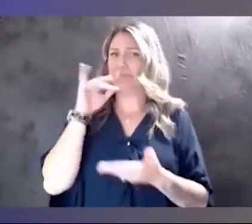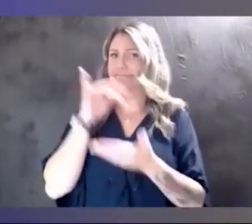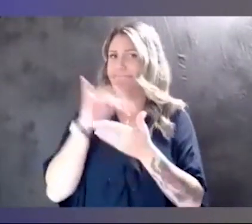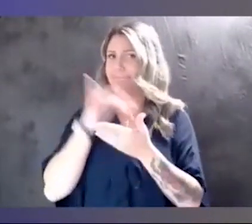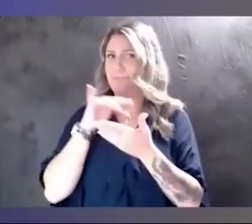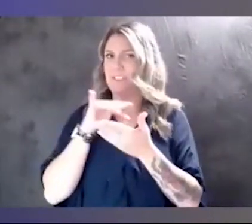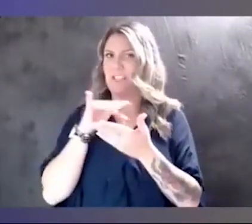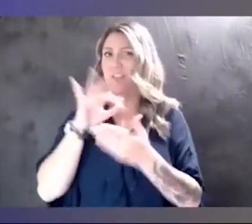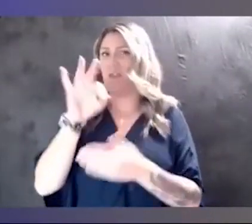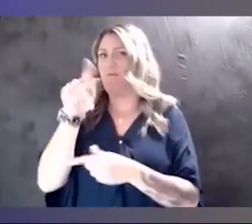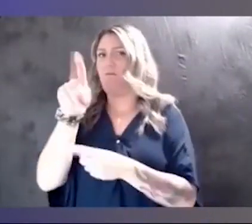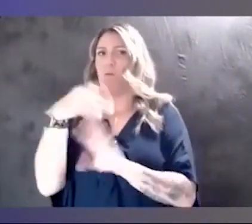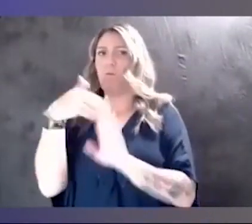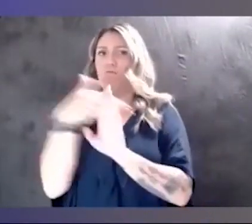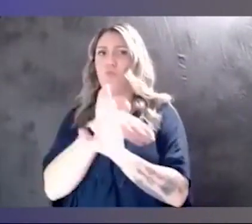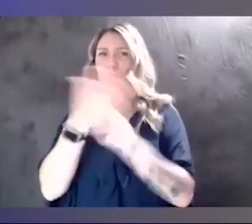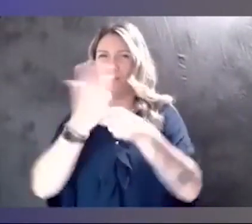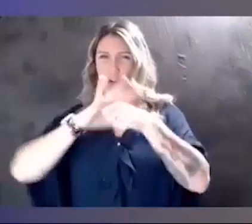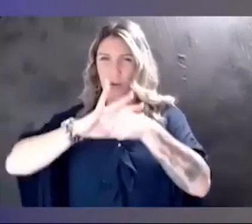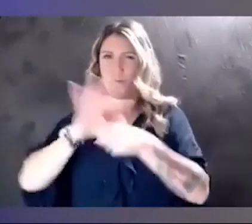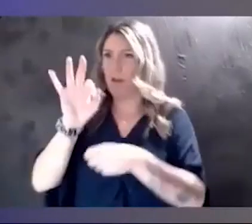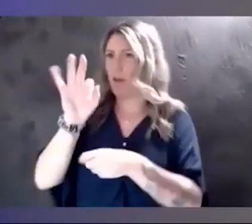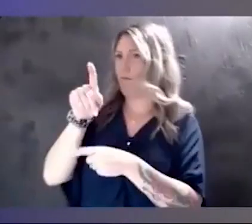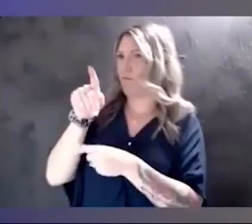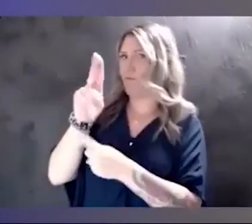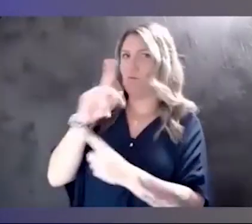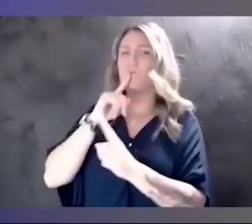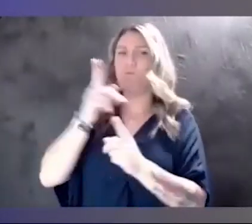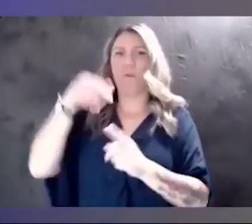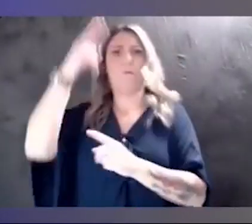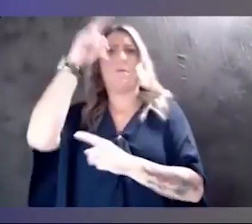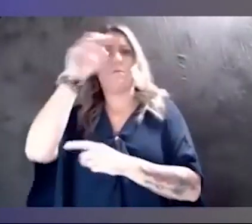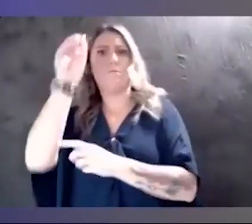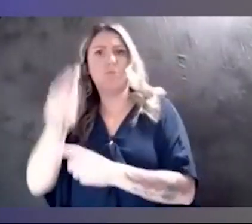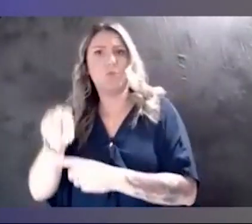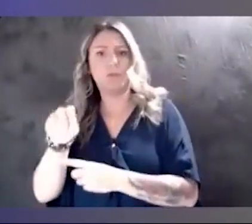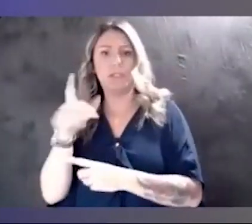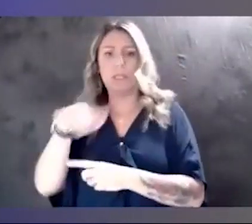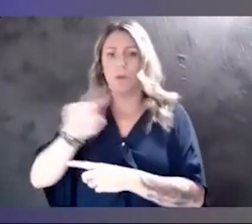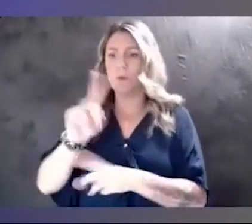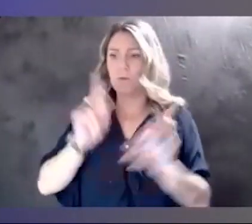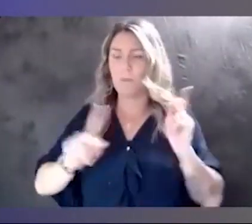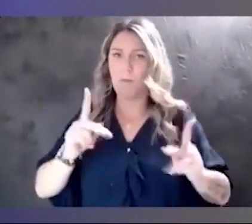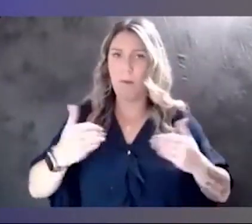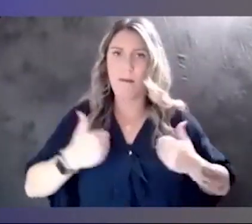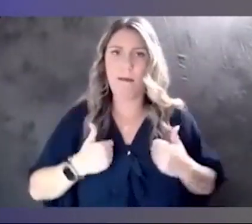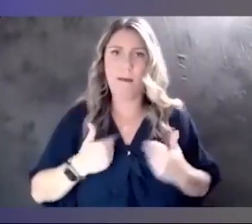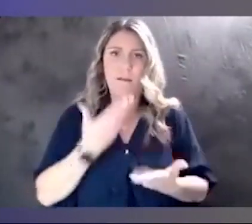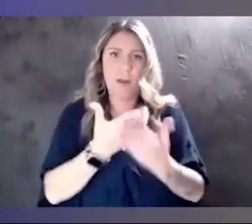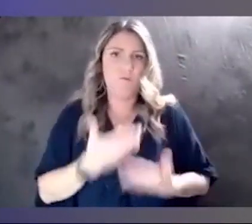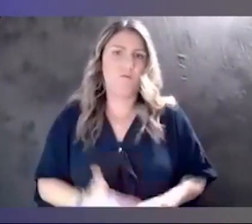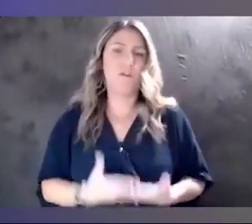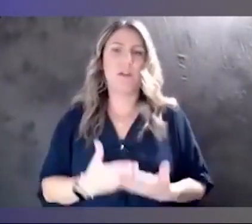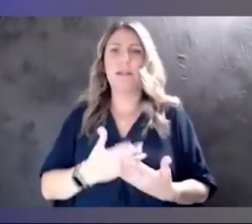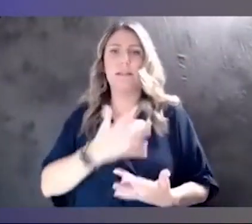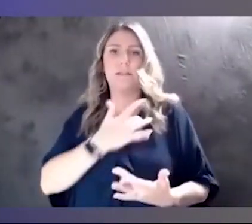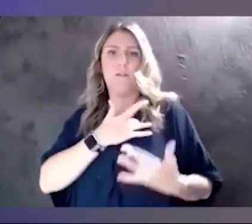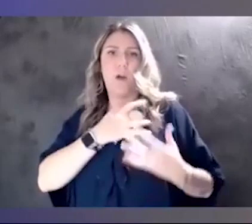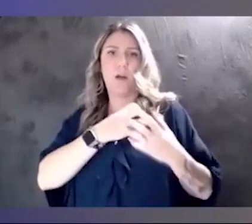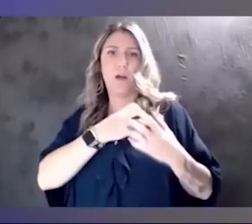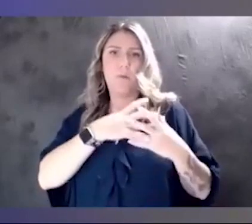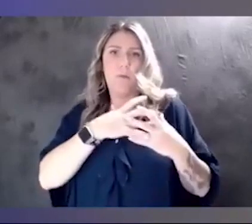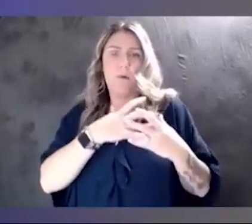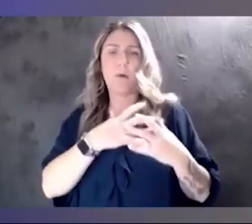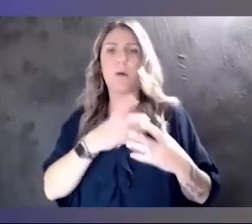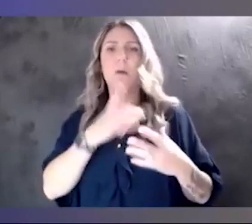and influenza had a high percentage of those that had evidence of myocarditis. You know, if you think about it, I